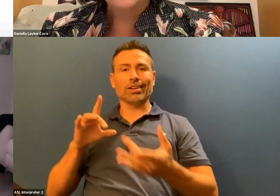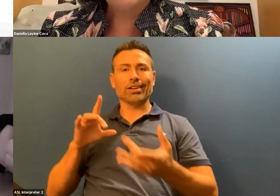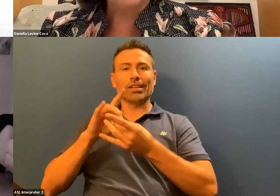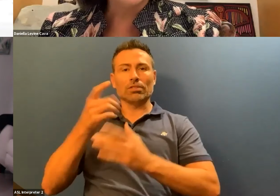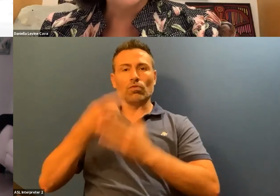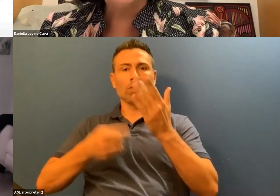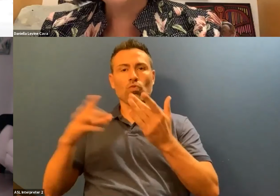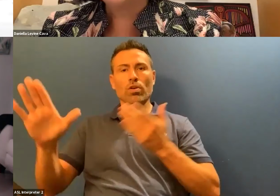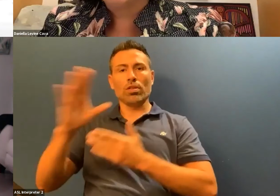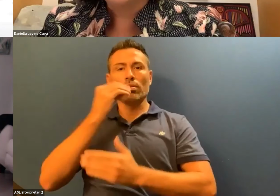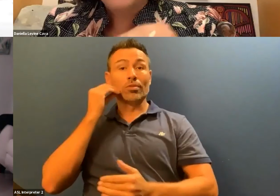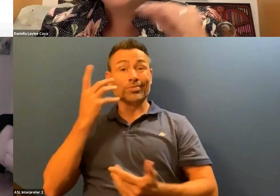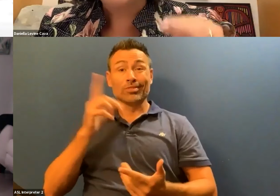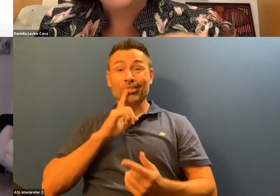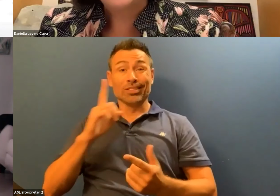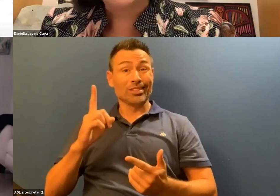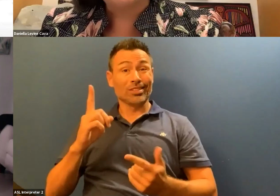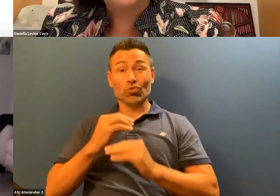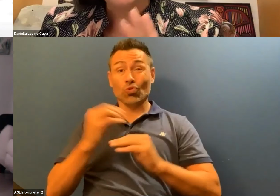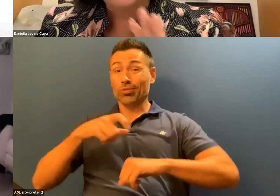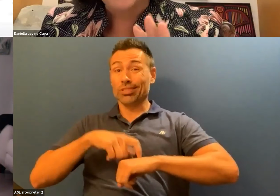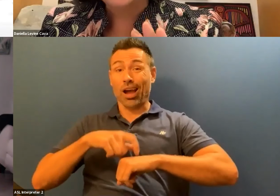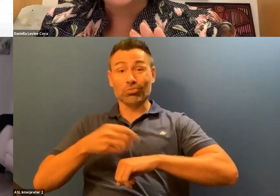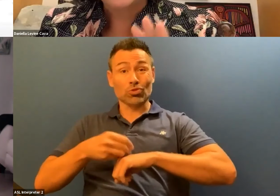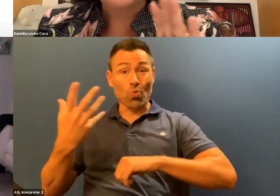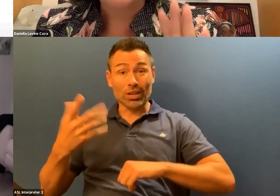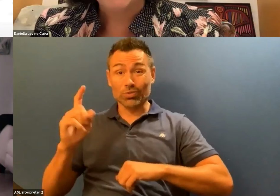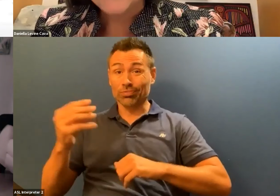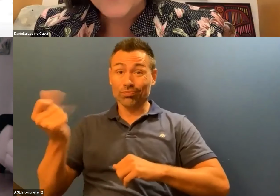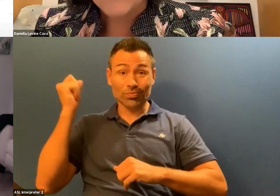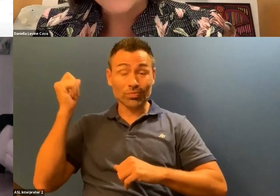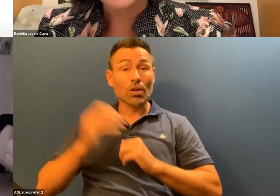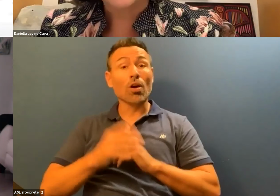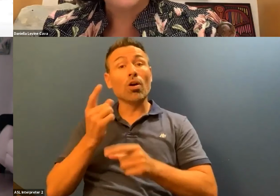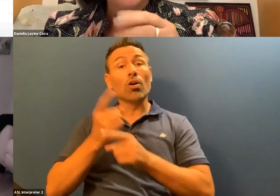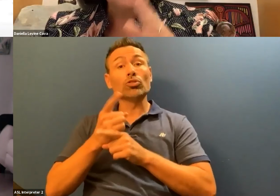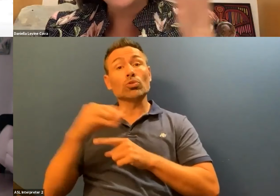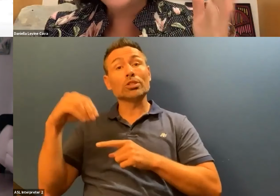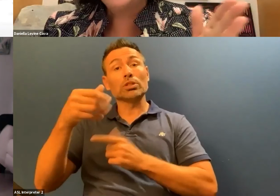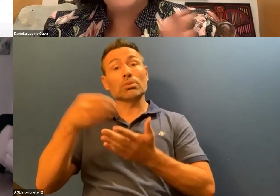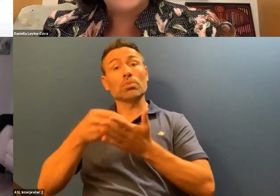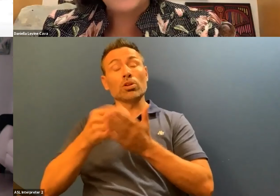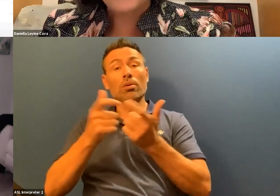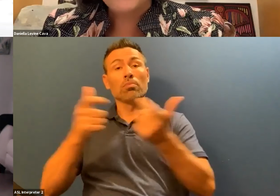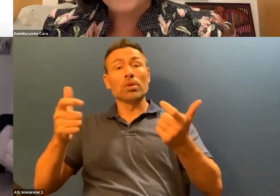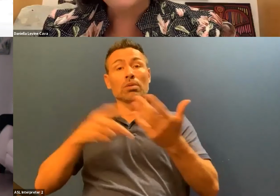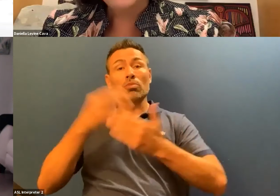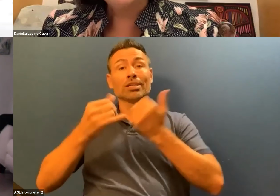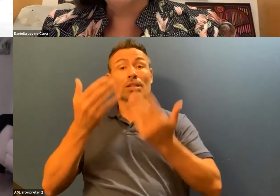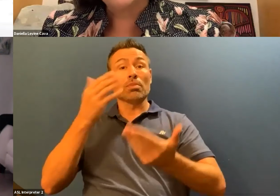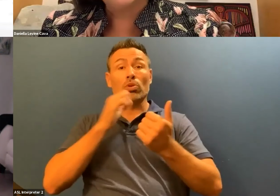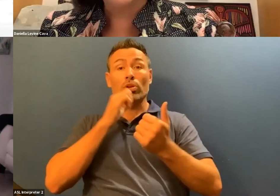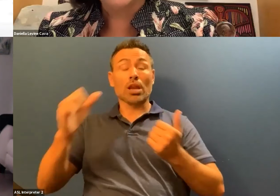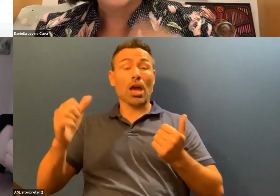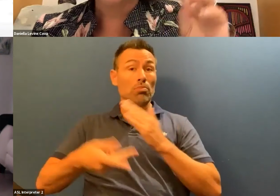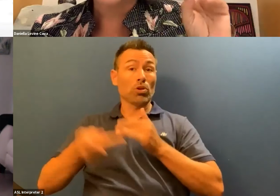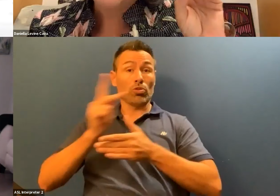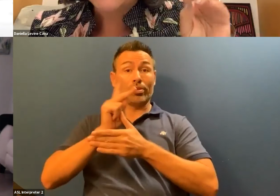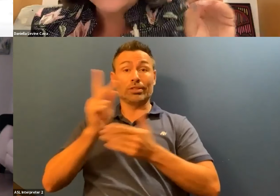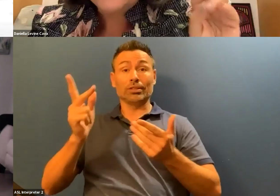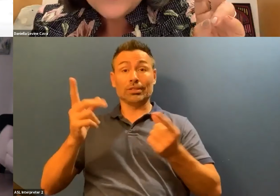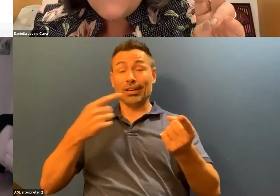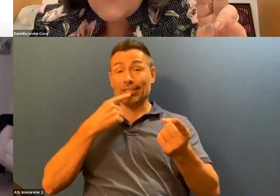waste. Also, we are spending money on major projects that maybe aren't priorities. I mentioned in another forum, the money that's going